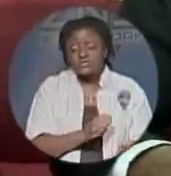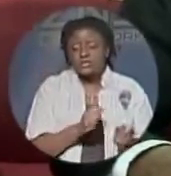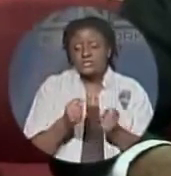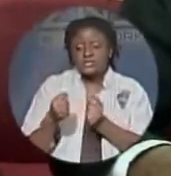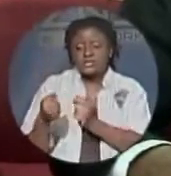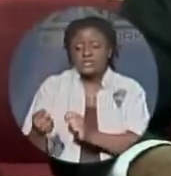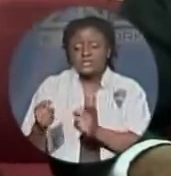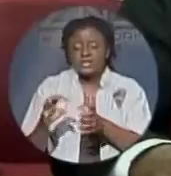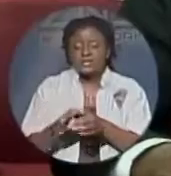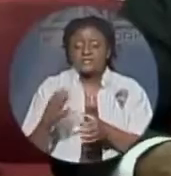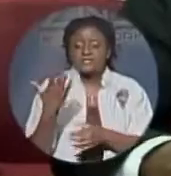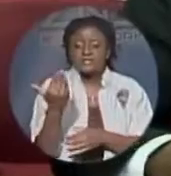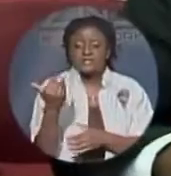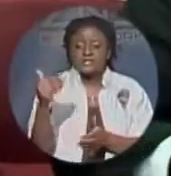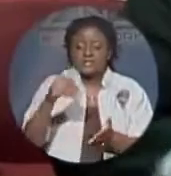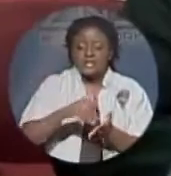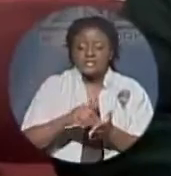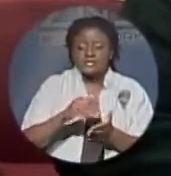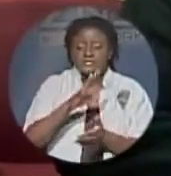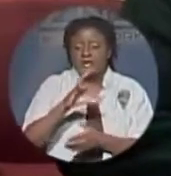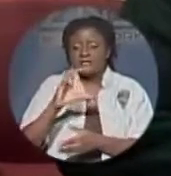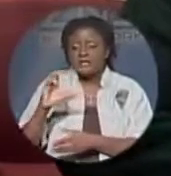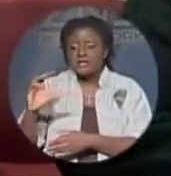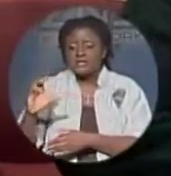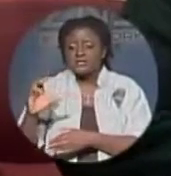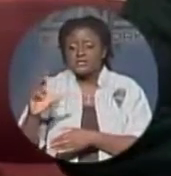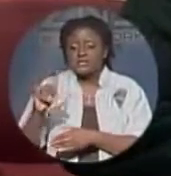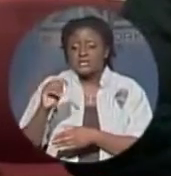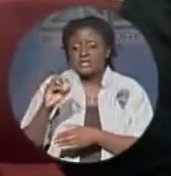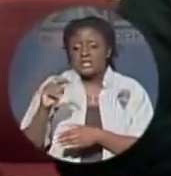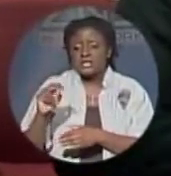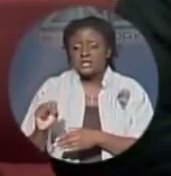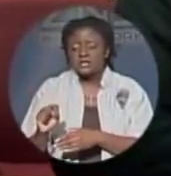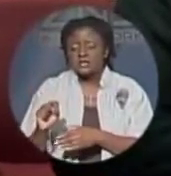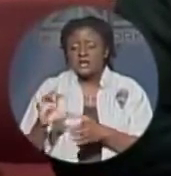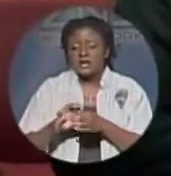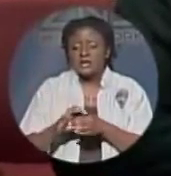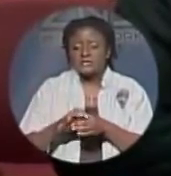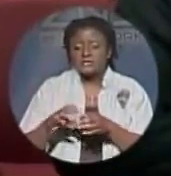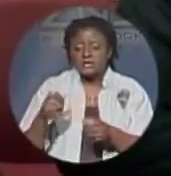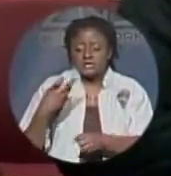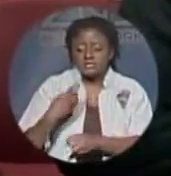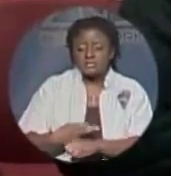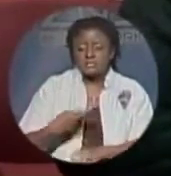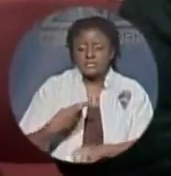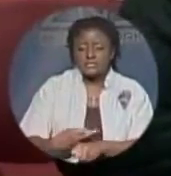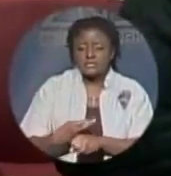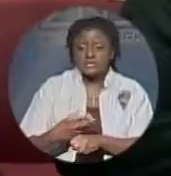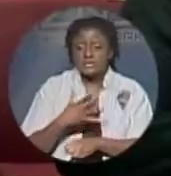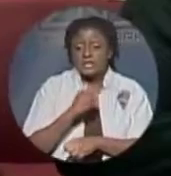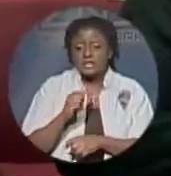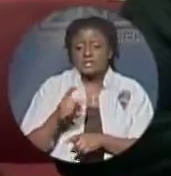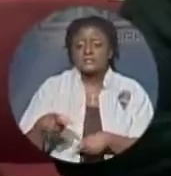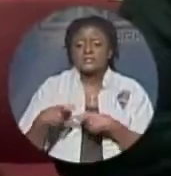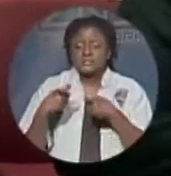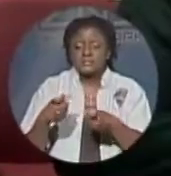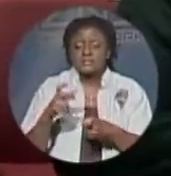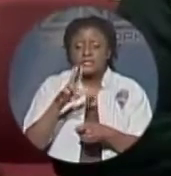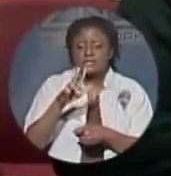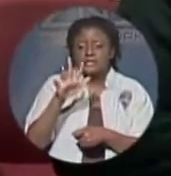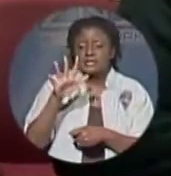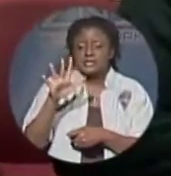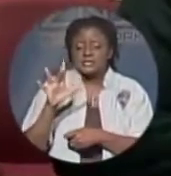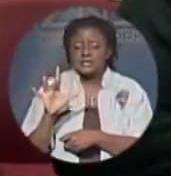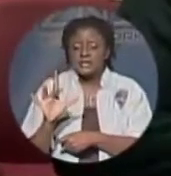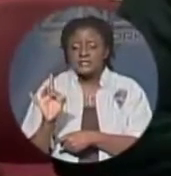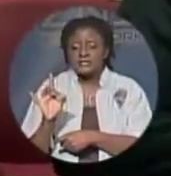15,500 tons of boulders from Grand Bahama to the project site and provision of 37,500 cubic